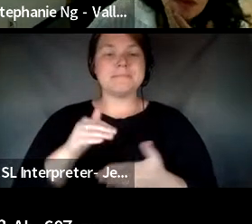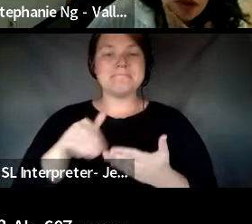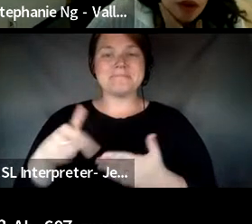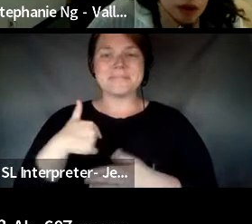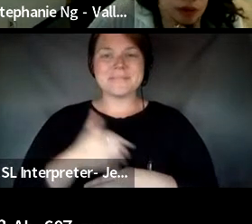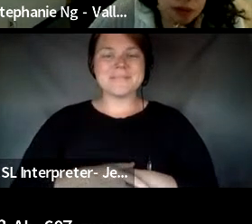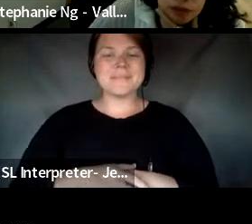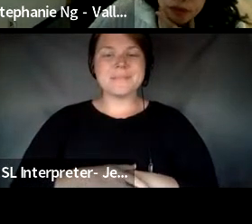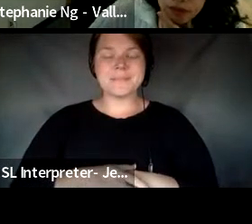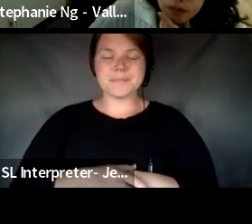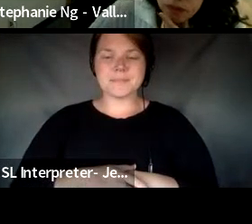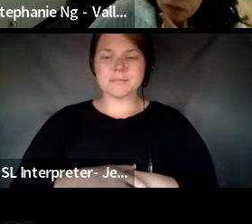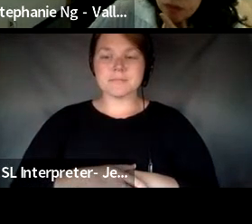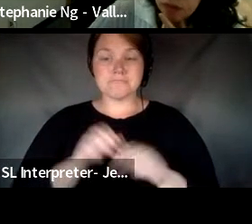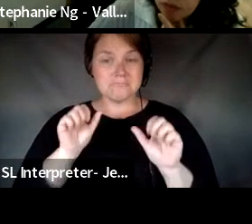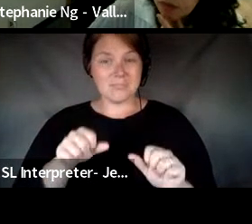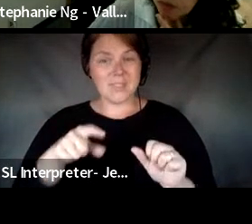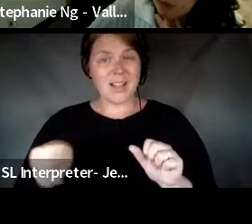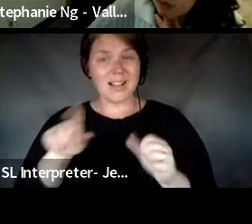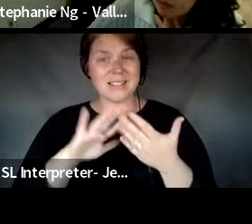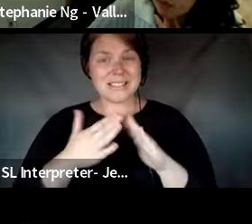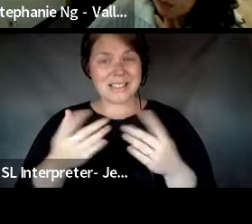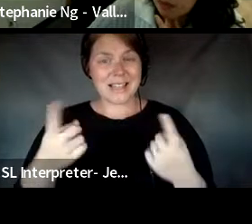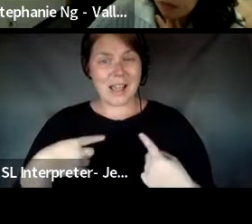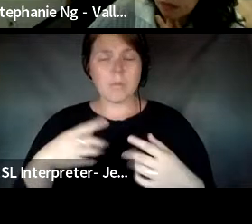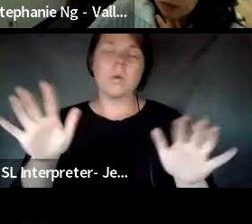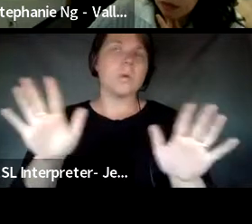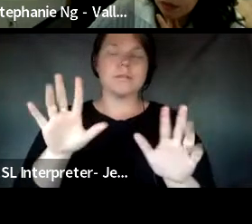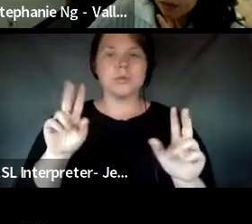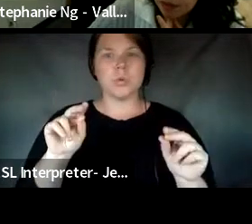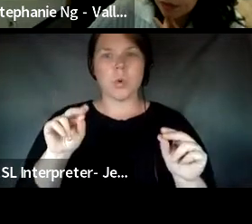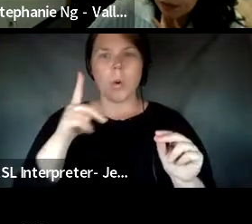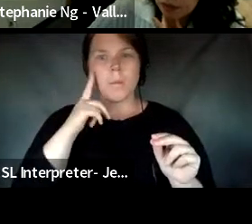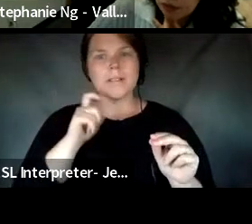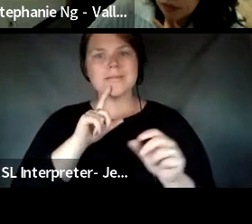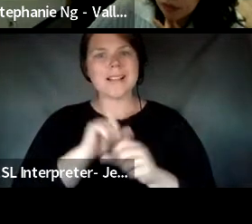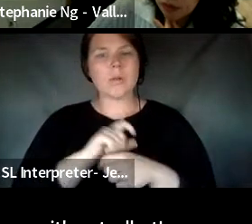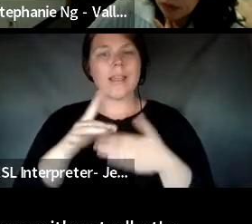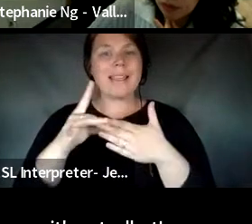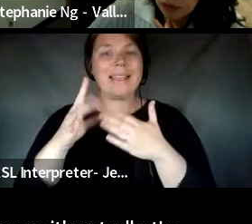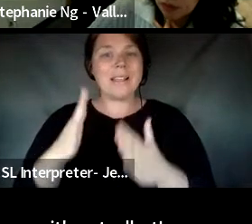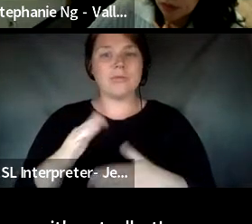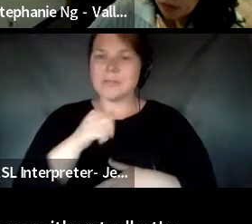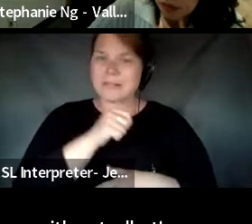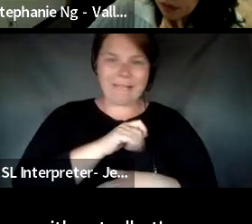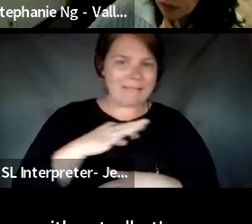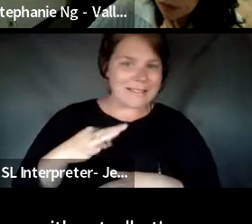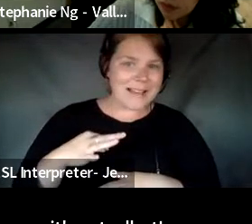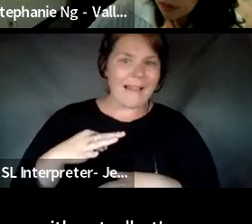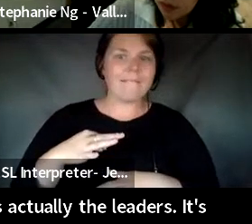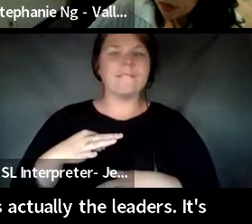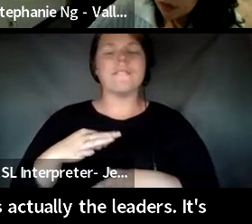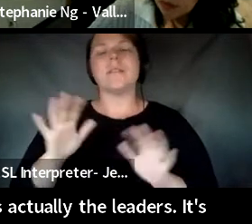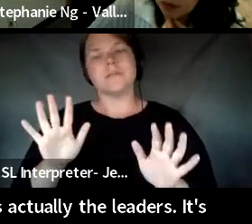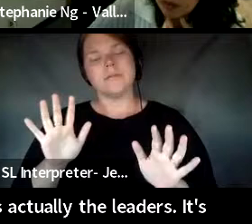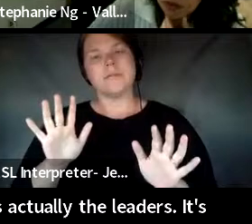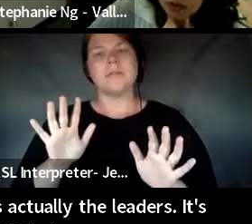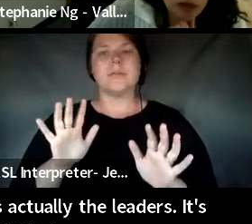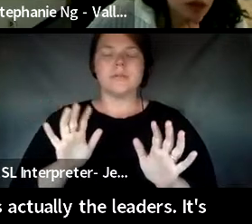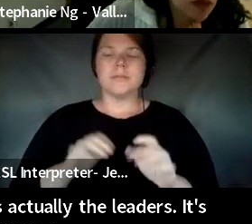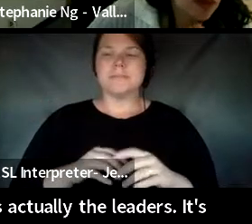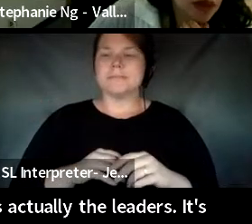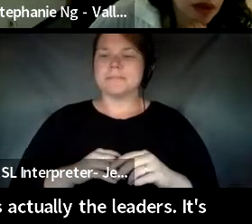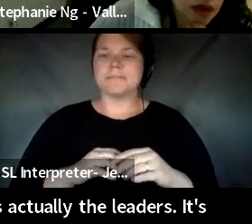Can we have this city come and, well, no, because it's actually the leaders, it's not the staff that's the issue.